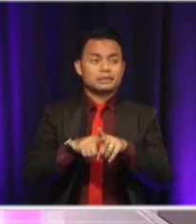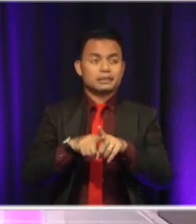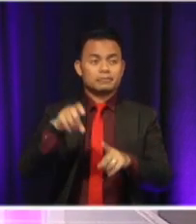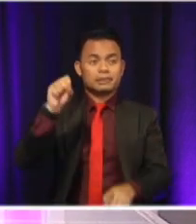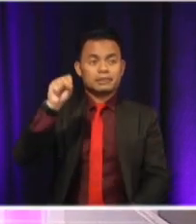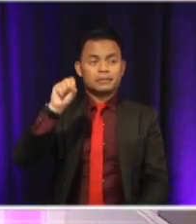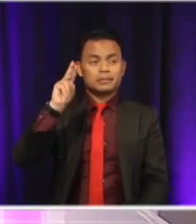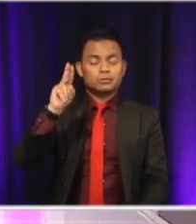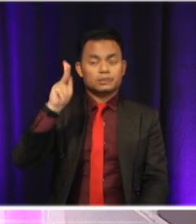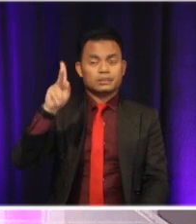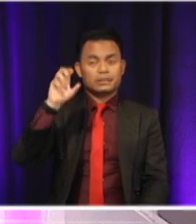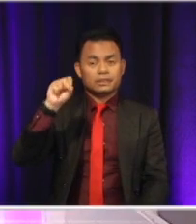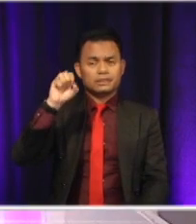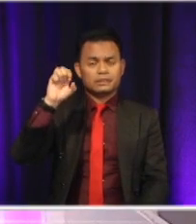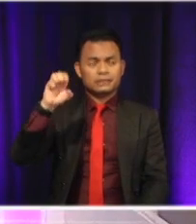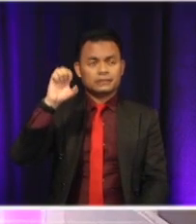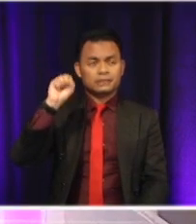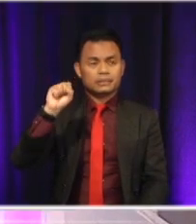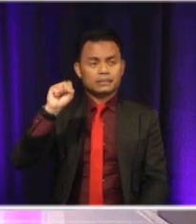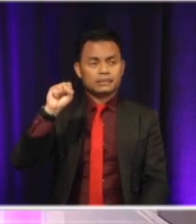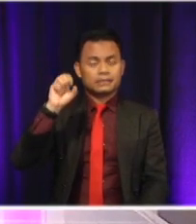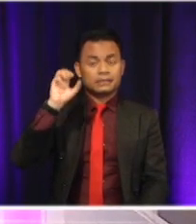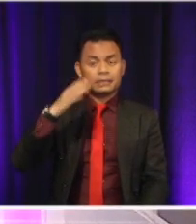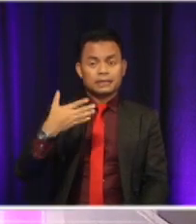2022 Pecutan. Now today we are revising for